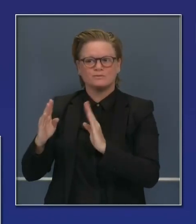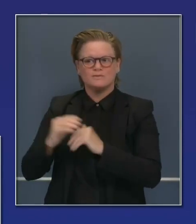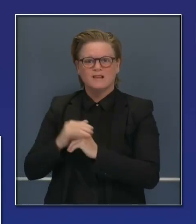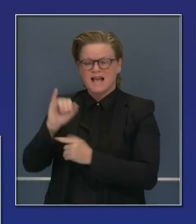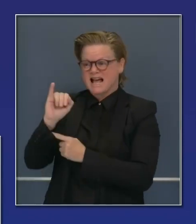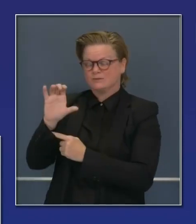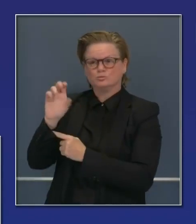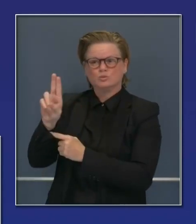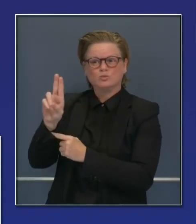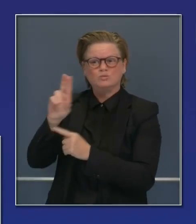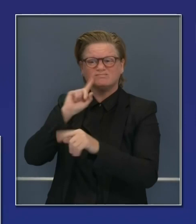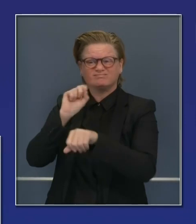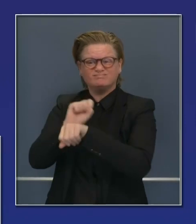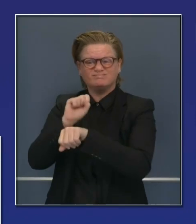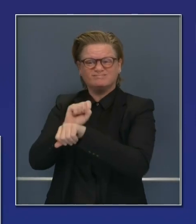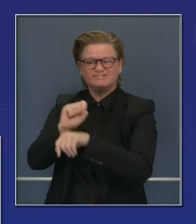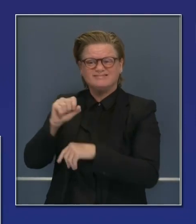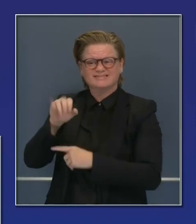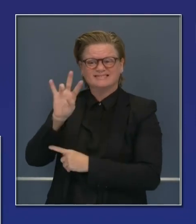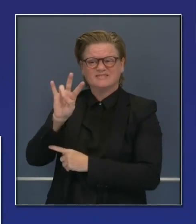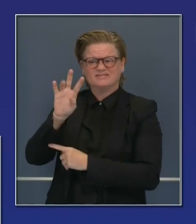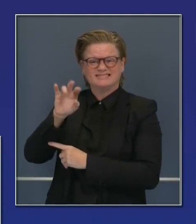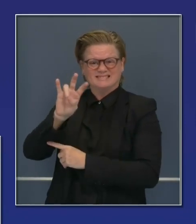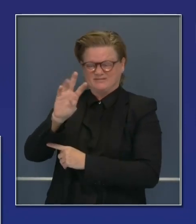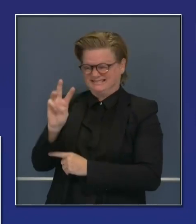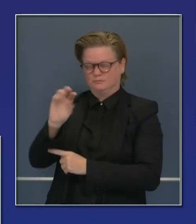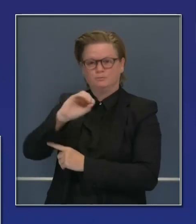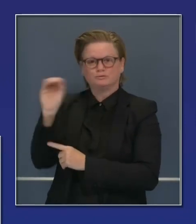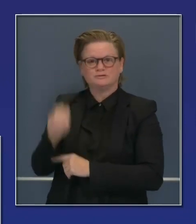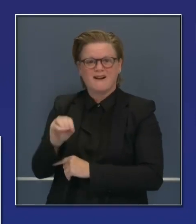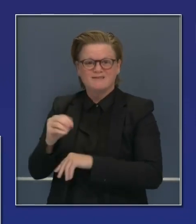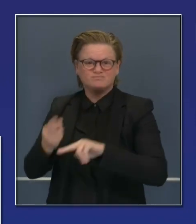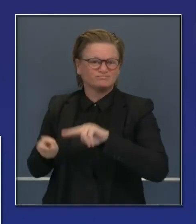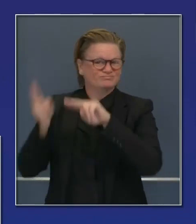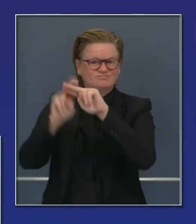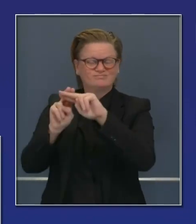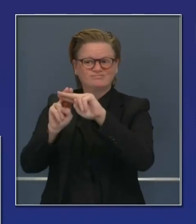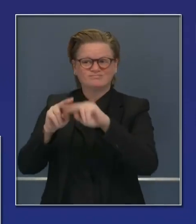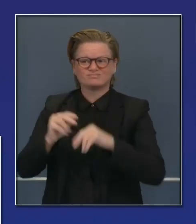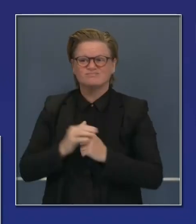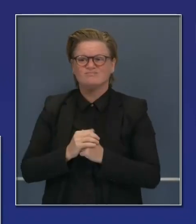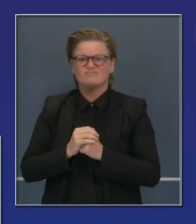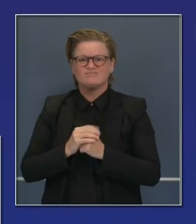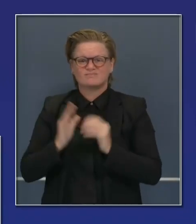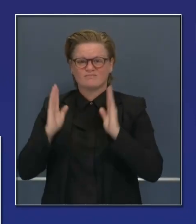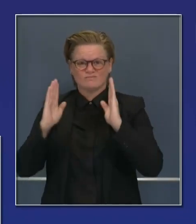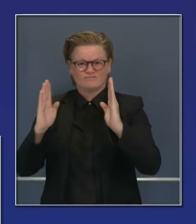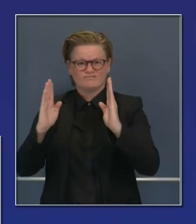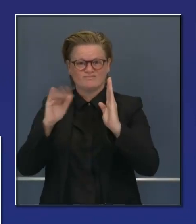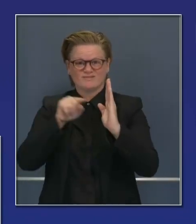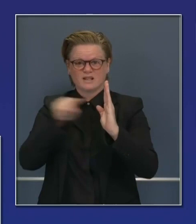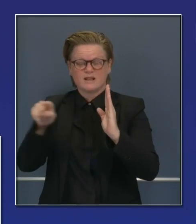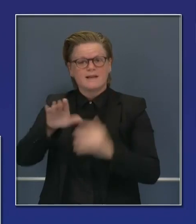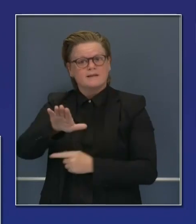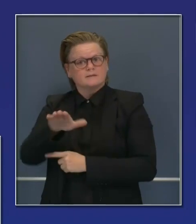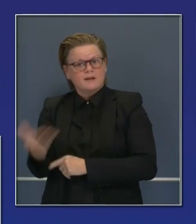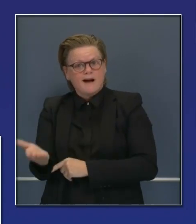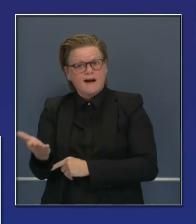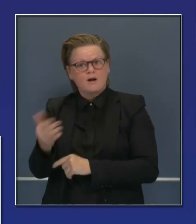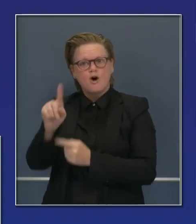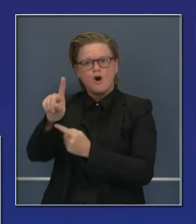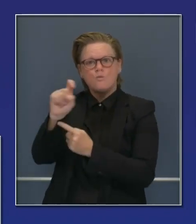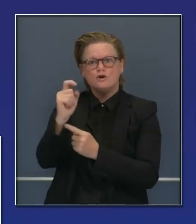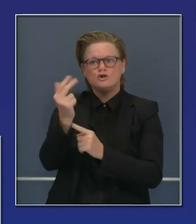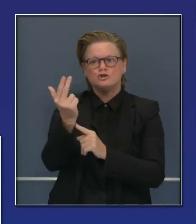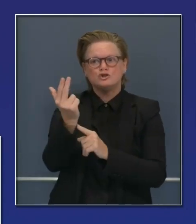over a similar period of time. We've seen death rate increase significantly over the course of